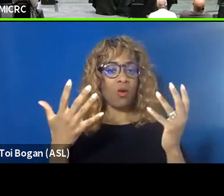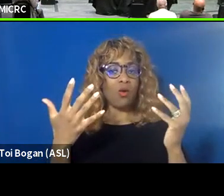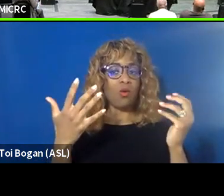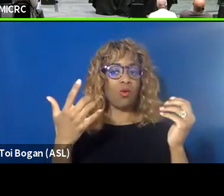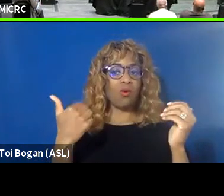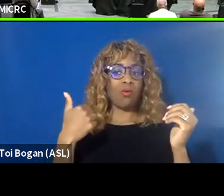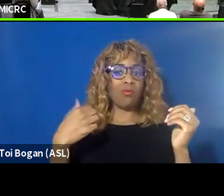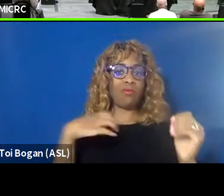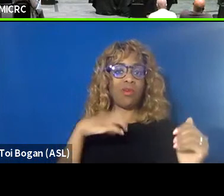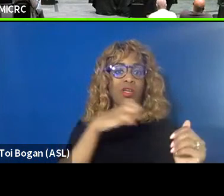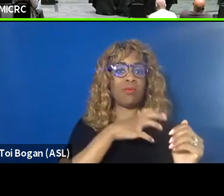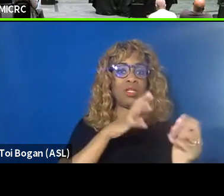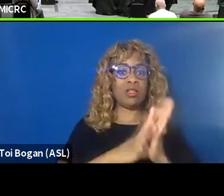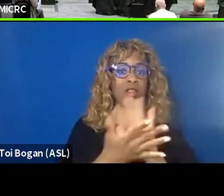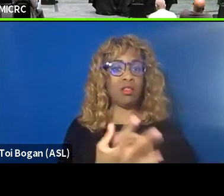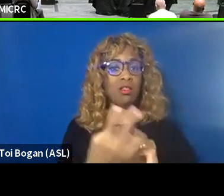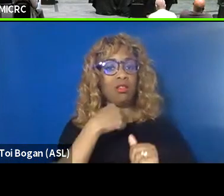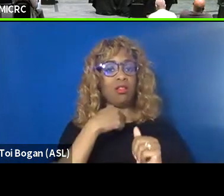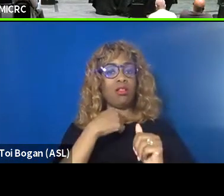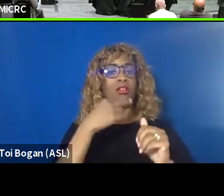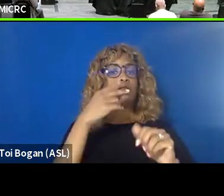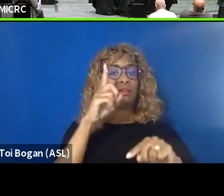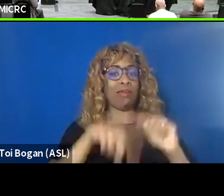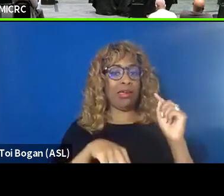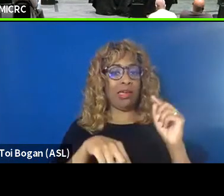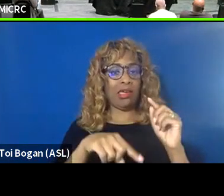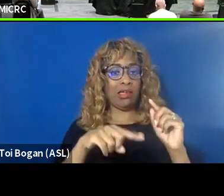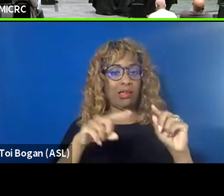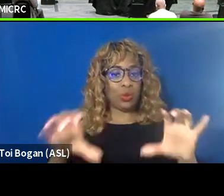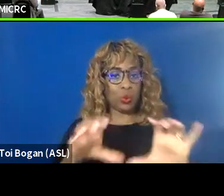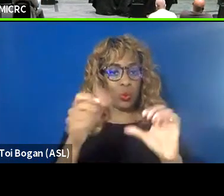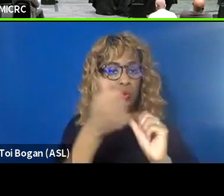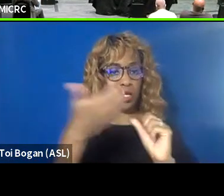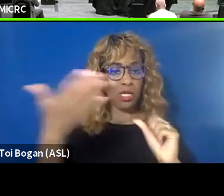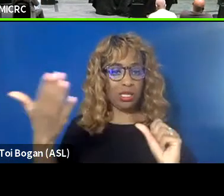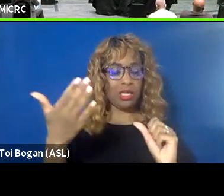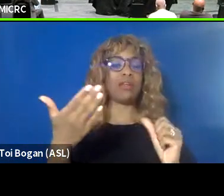the commission in total, not being able to act. Thank you.